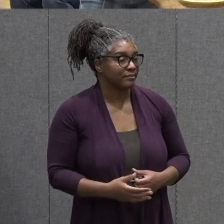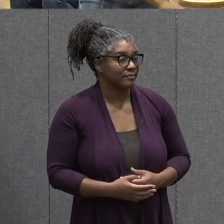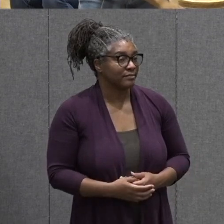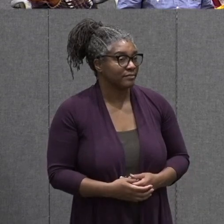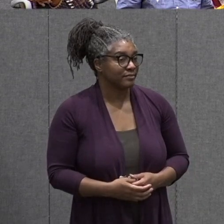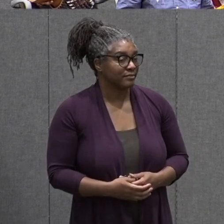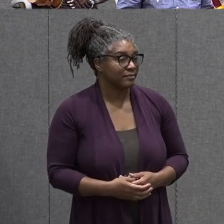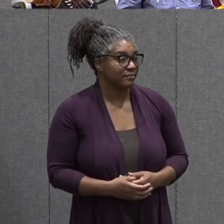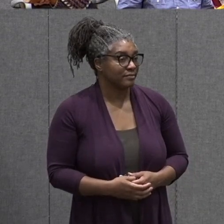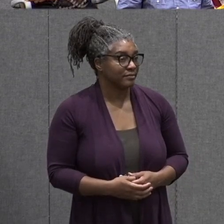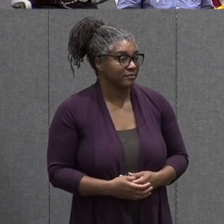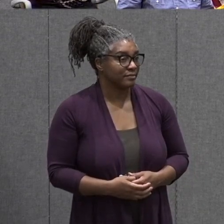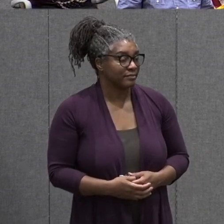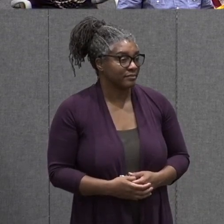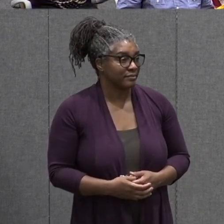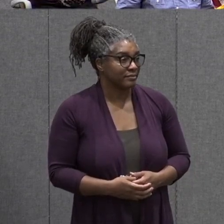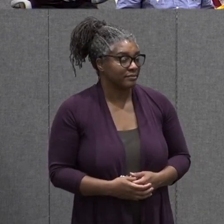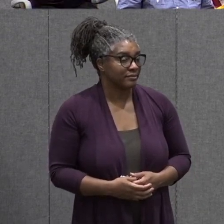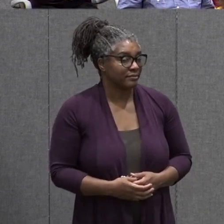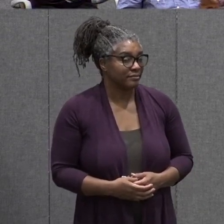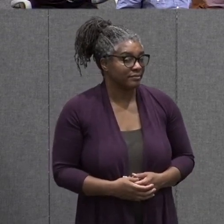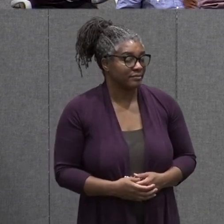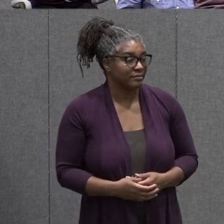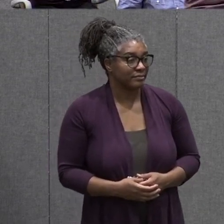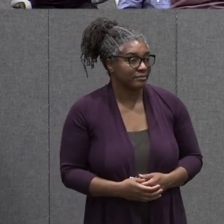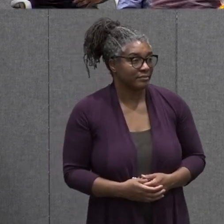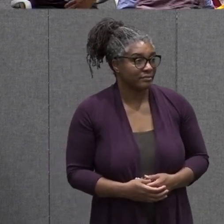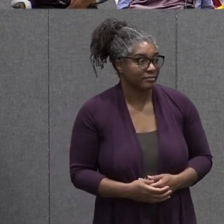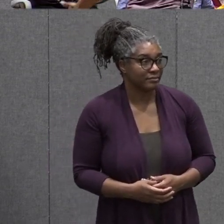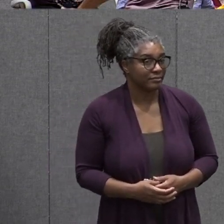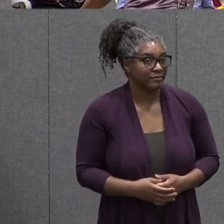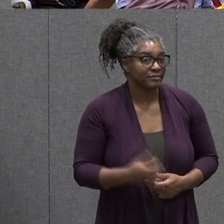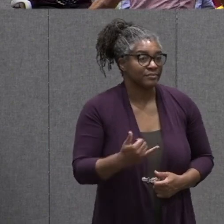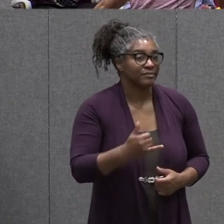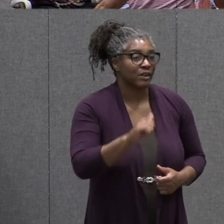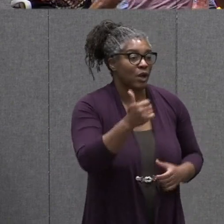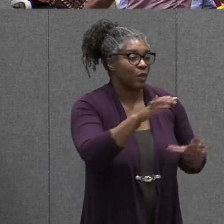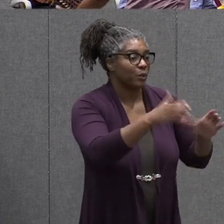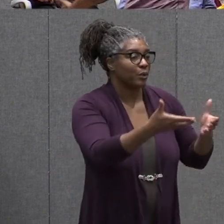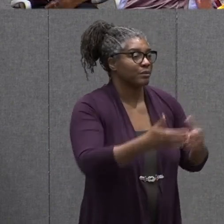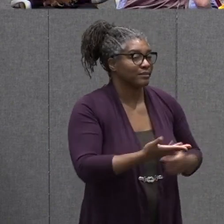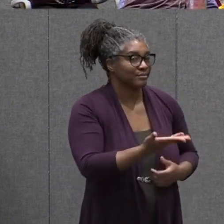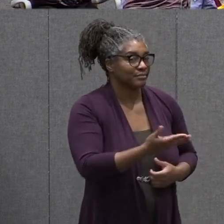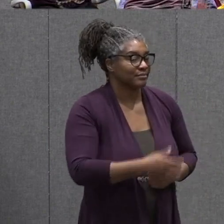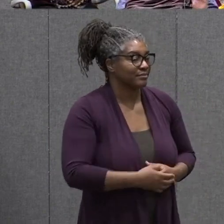Good job. Let's try another group. Make them get louder.